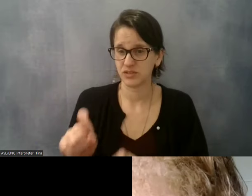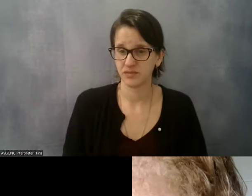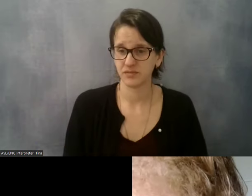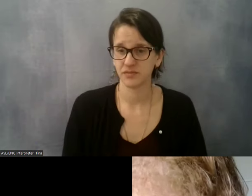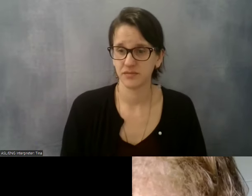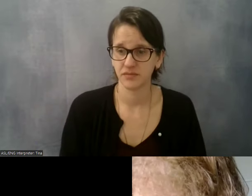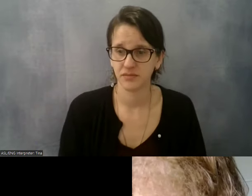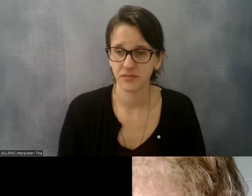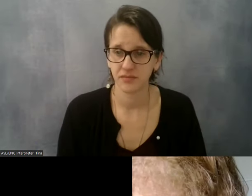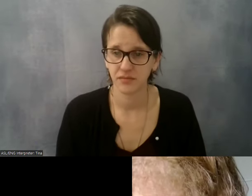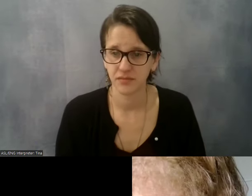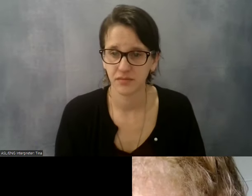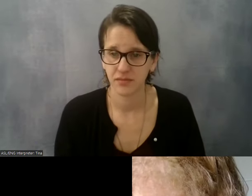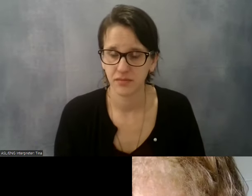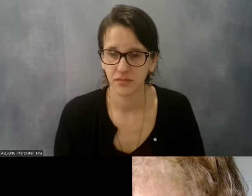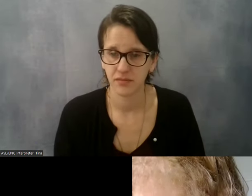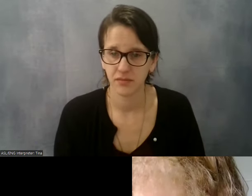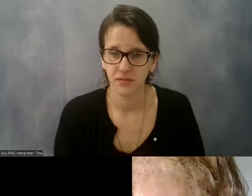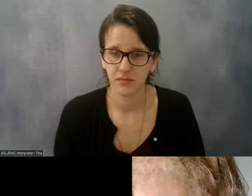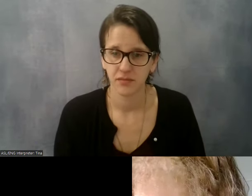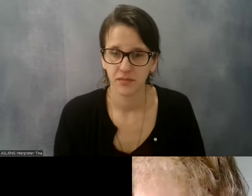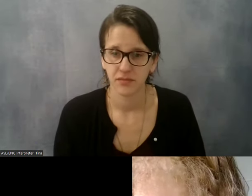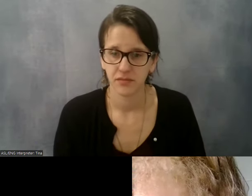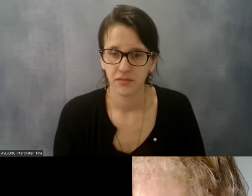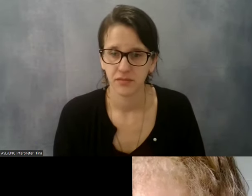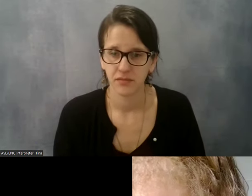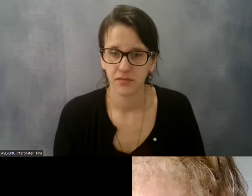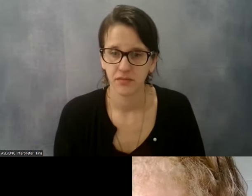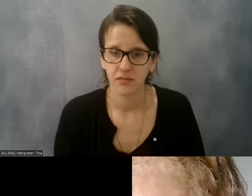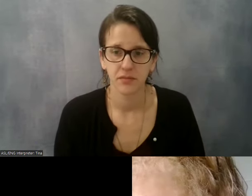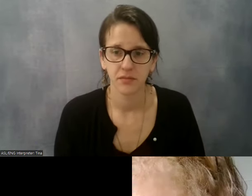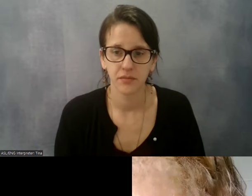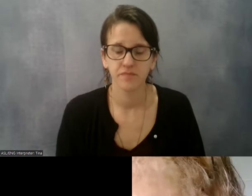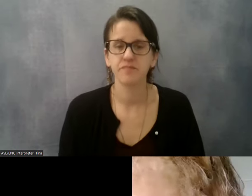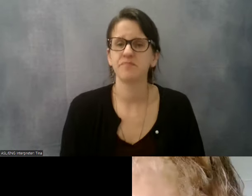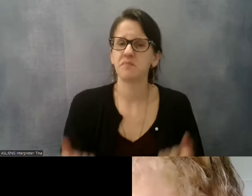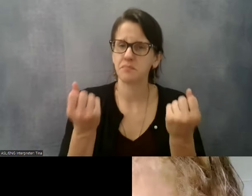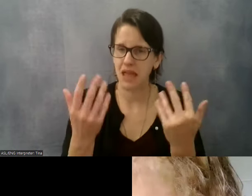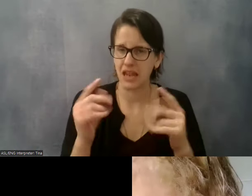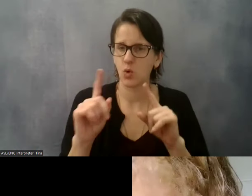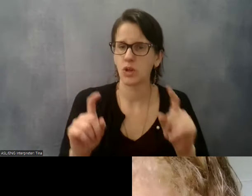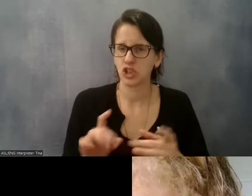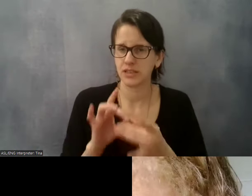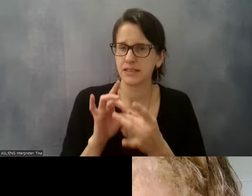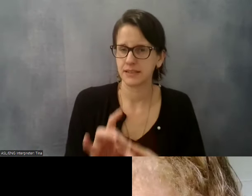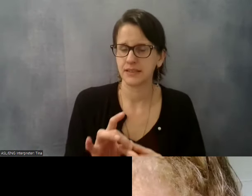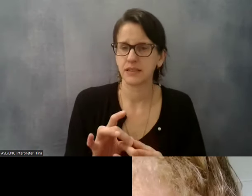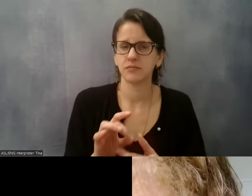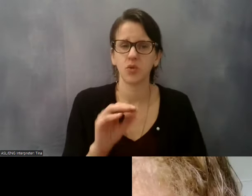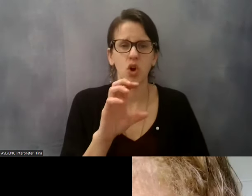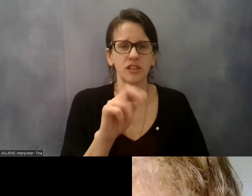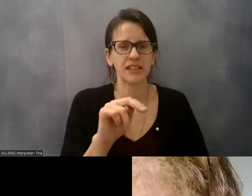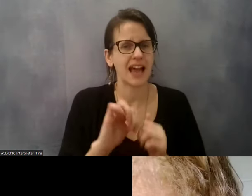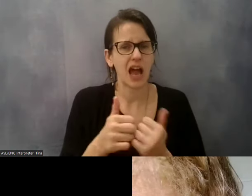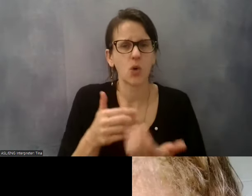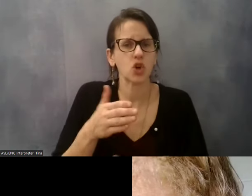All right. We had a lot of questions, Ocean, about how does cooking